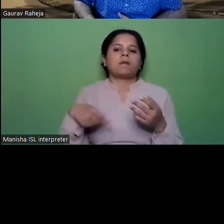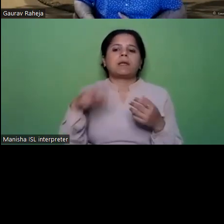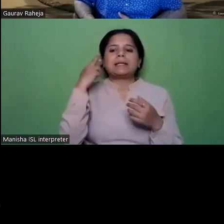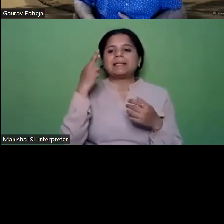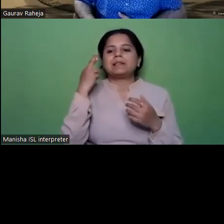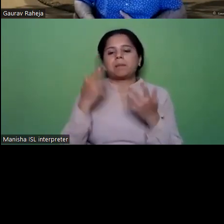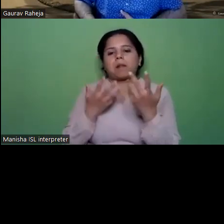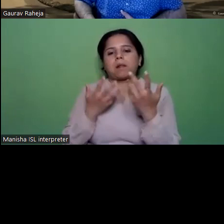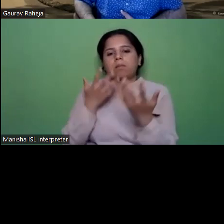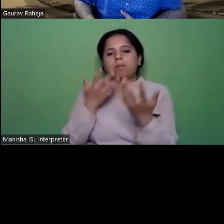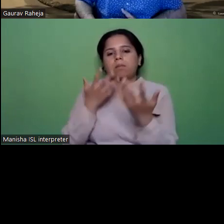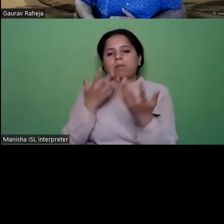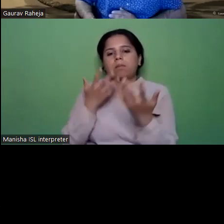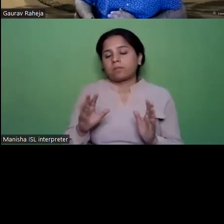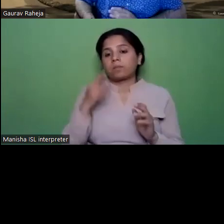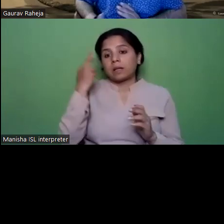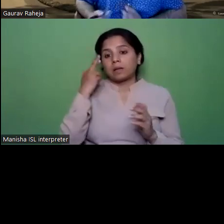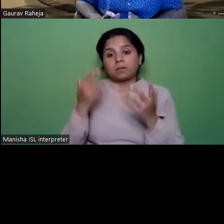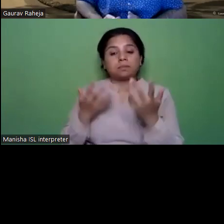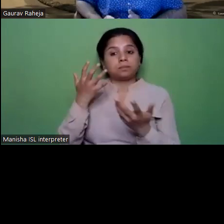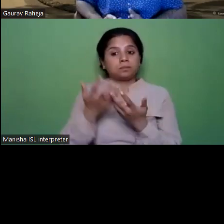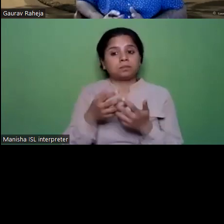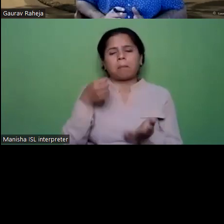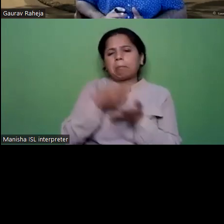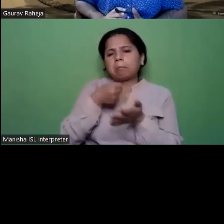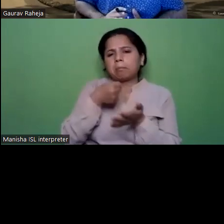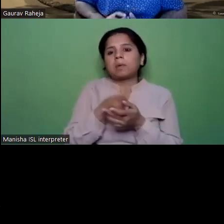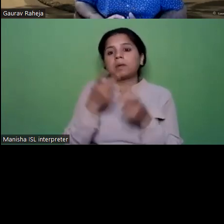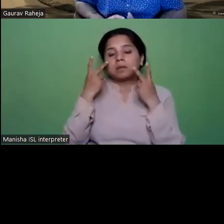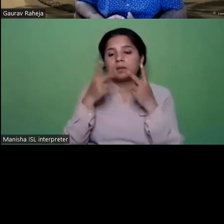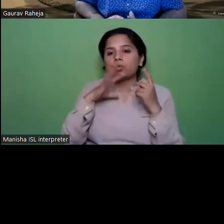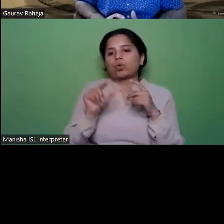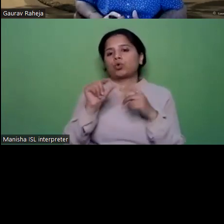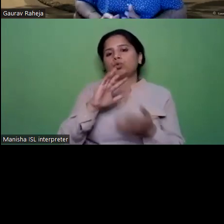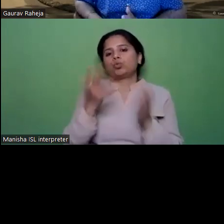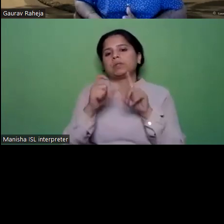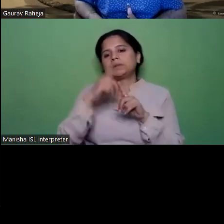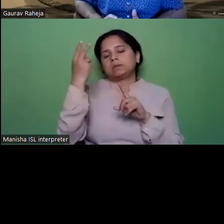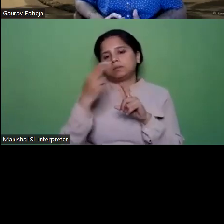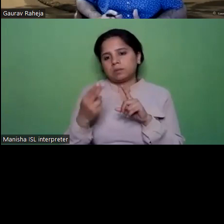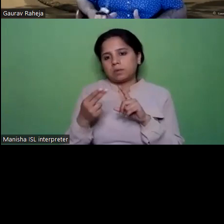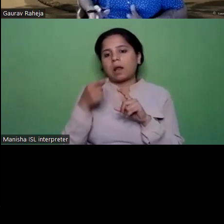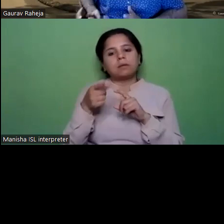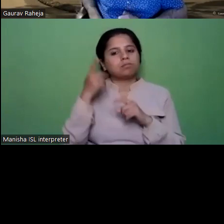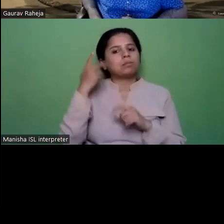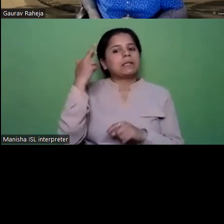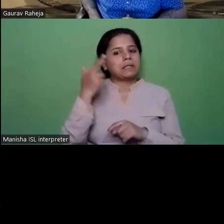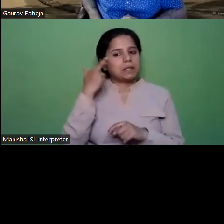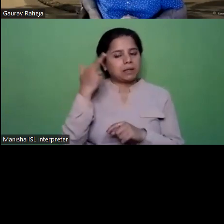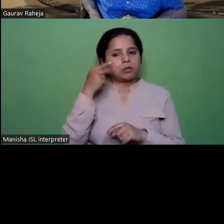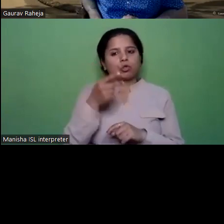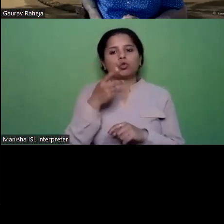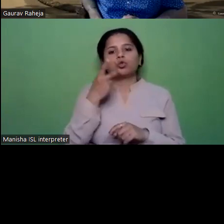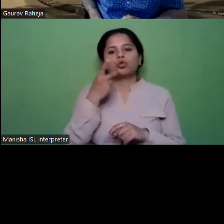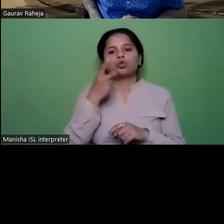accommodation. Reasonable accommodation is the basis for universal design. And therefore, these 2 words,